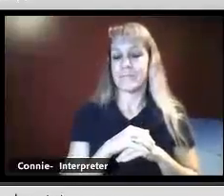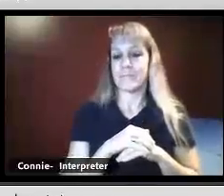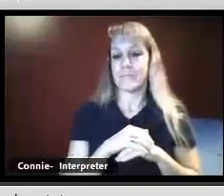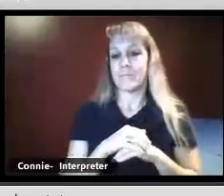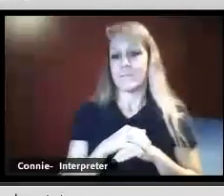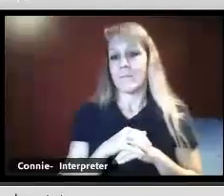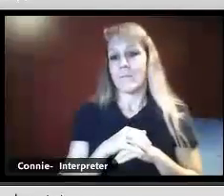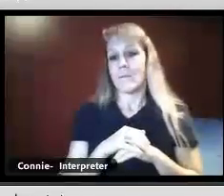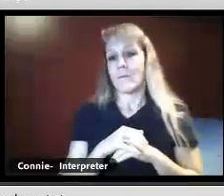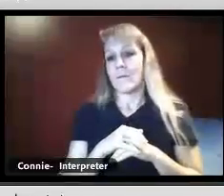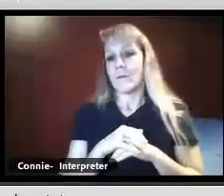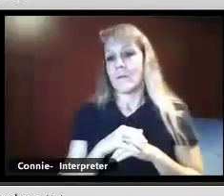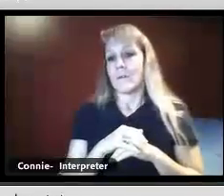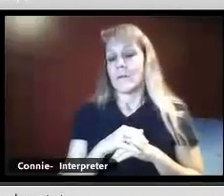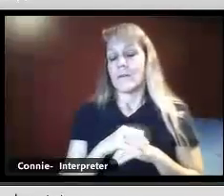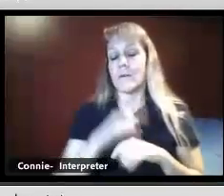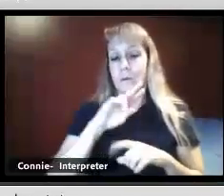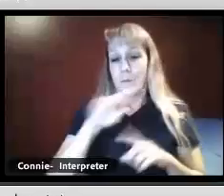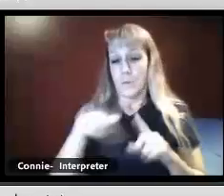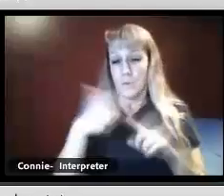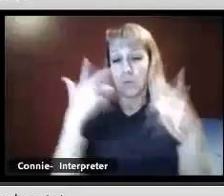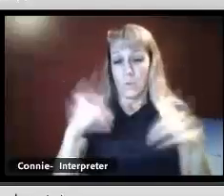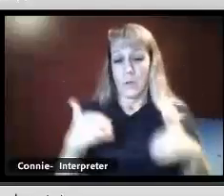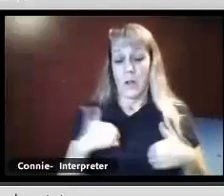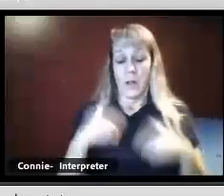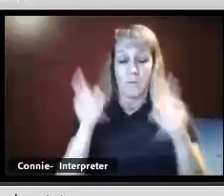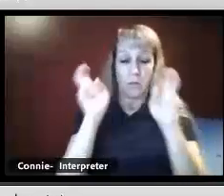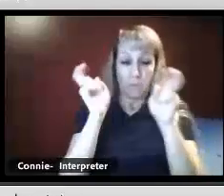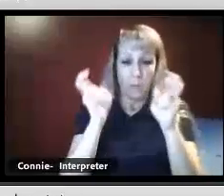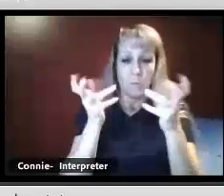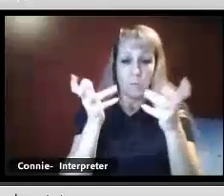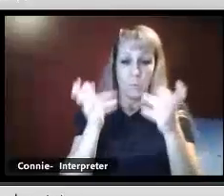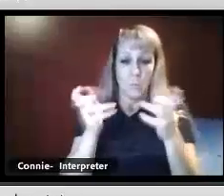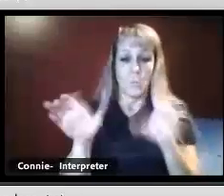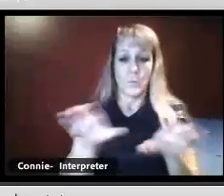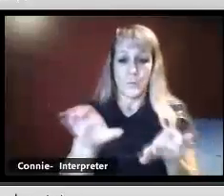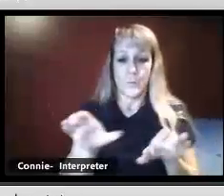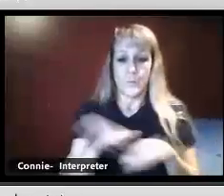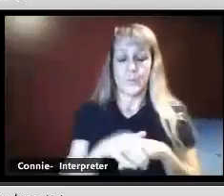usually, when you already have a topic in mind, what you want to do.